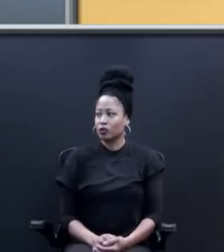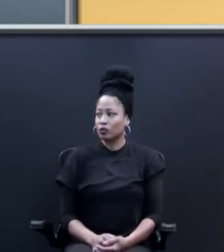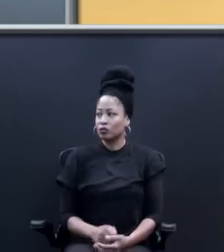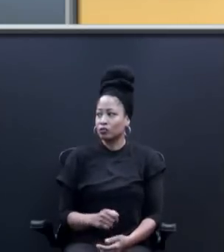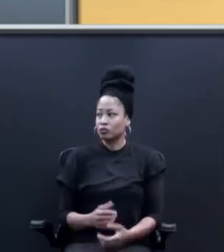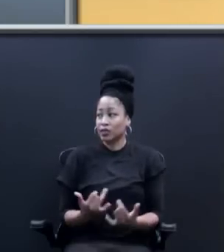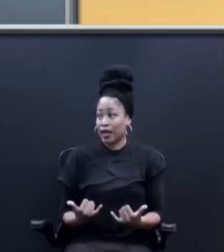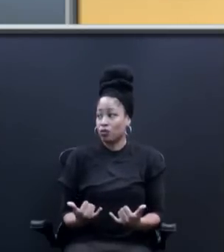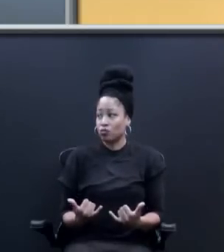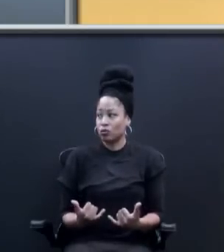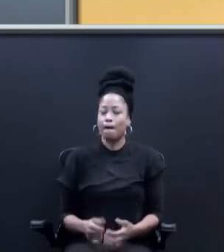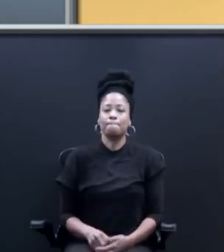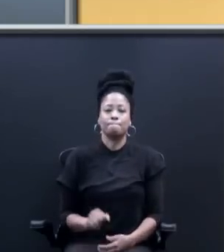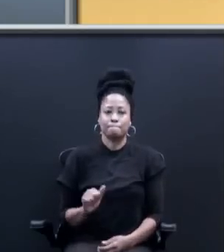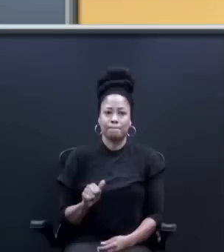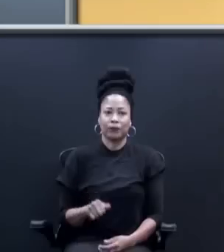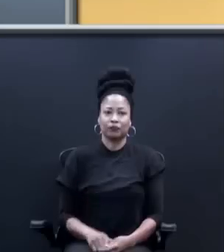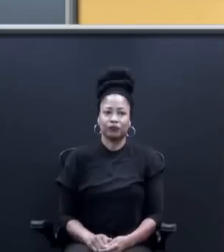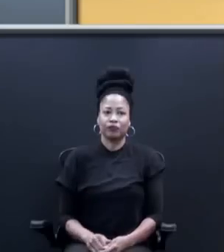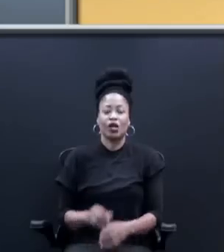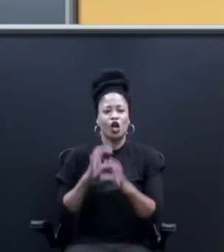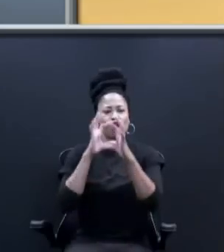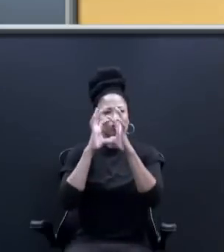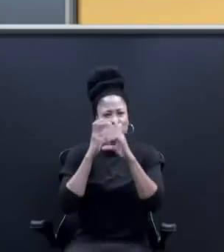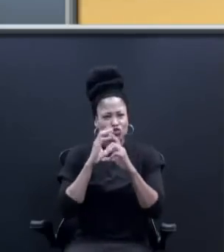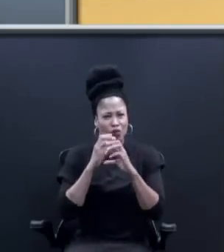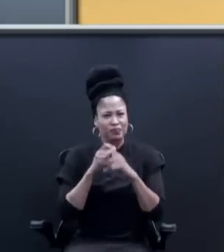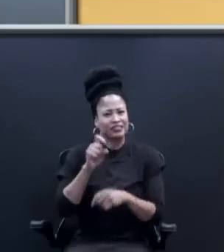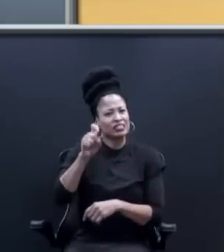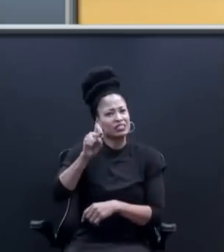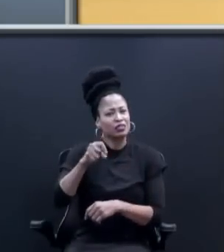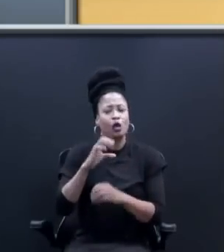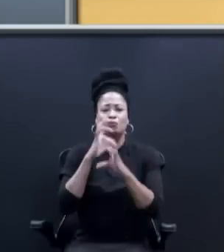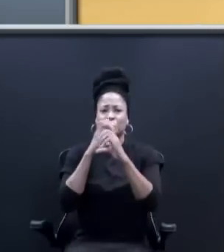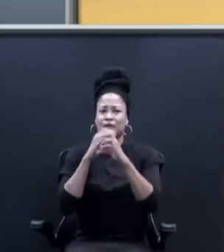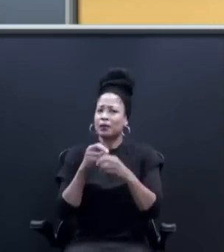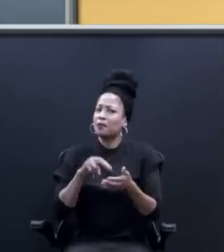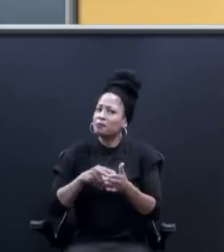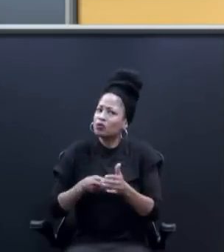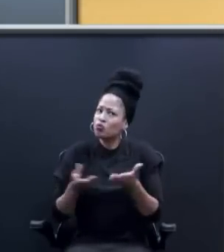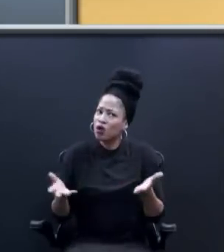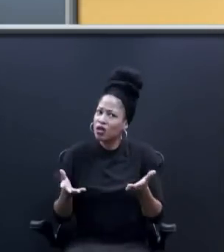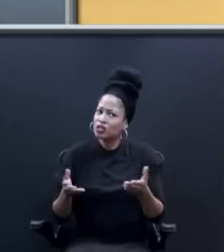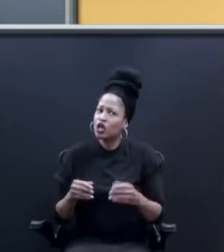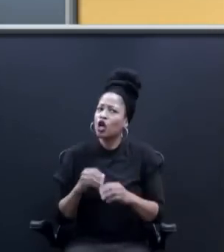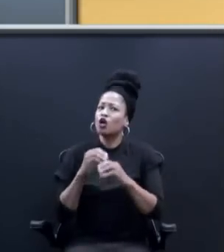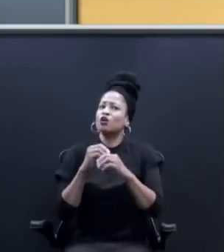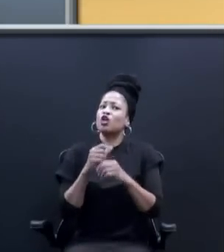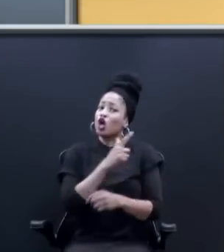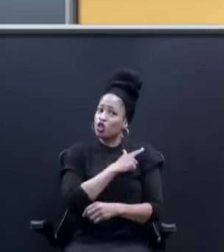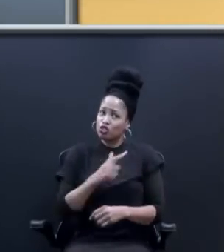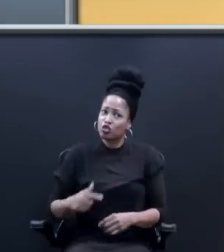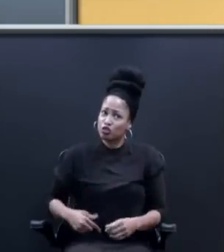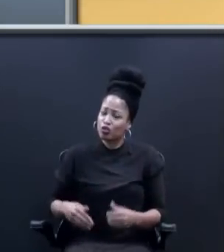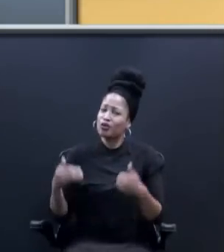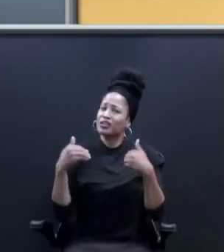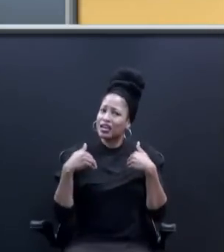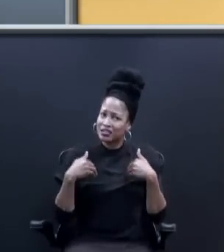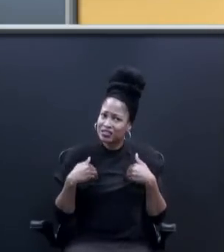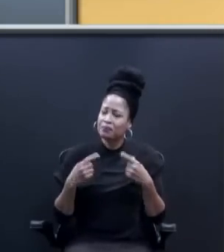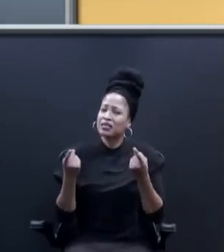So being the trumpets got to be blowing, that means that the Lord got something on the trumpets too, don't it? The trumpets don't blow, ain't nothing going